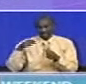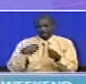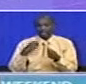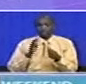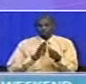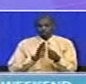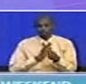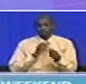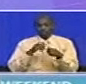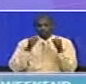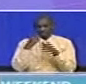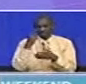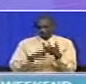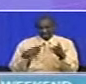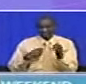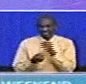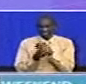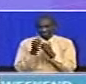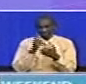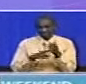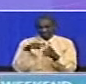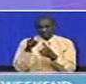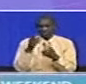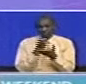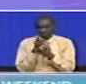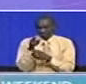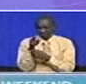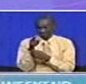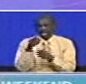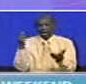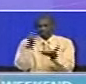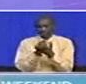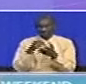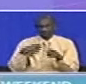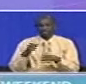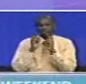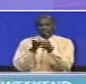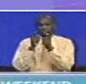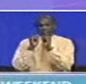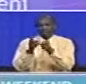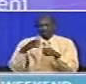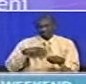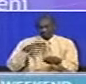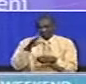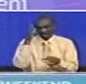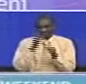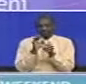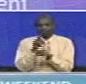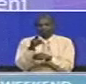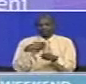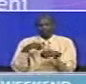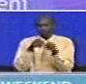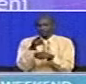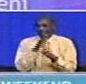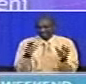bosses in what has been described as skewed appointments to reward his loyalists and associates. Political